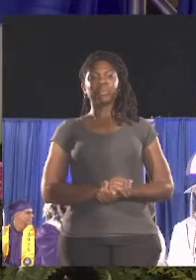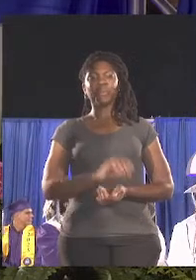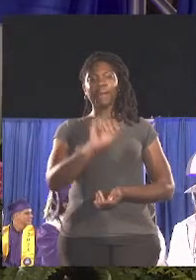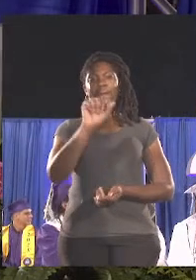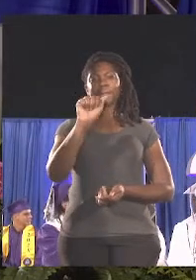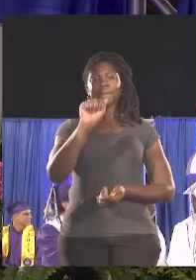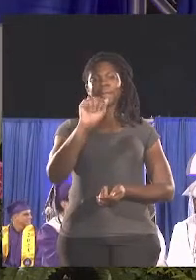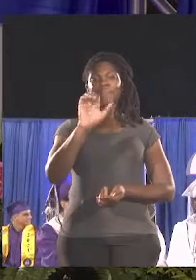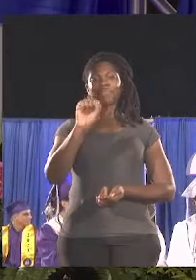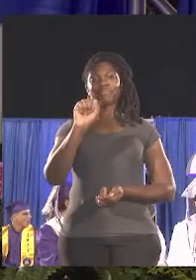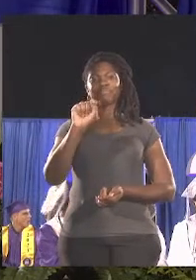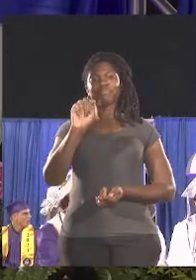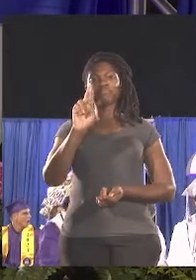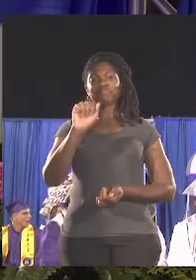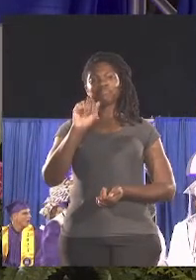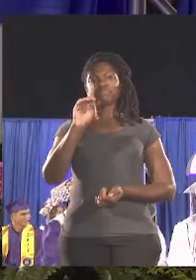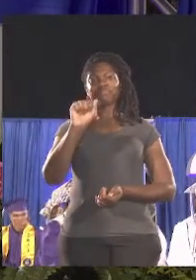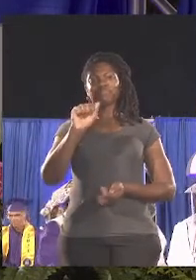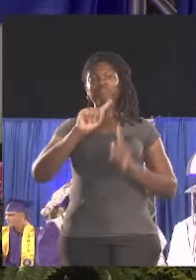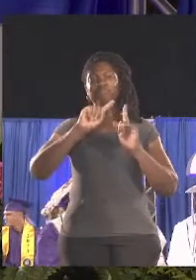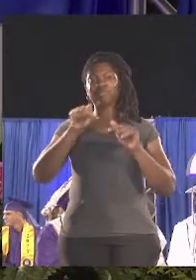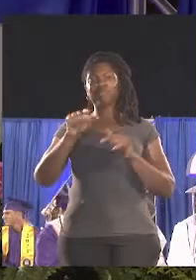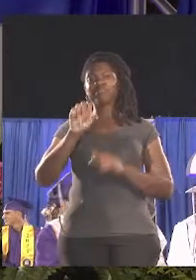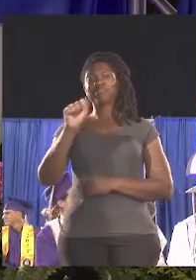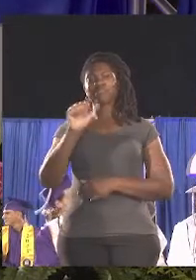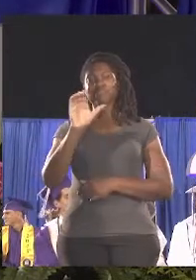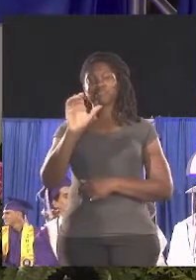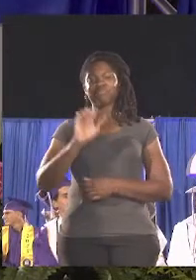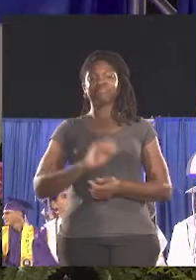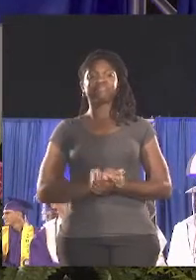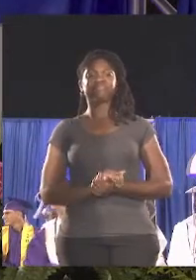Alexander Estrada, San Antonio College.